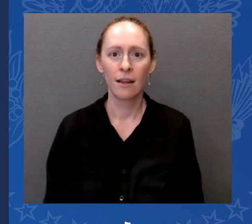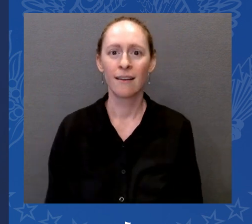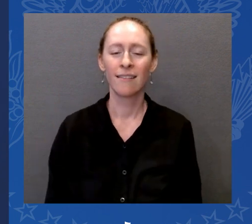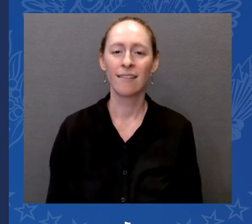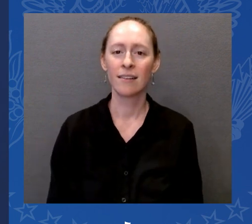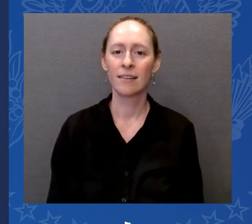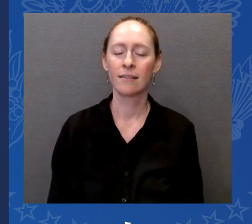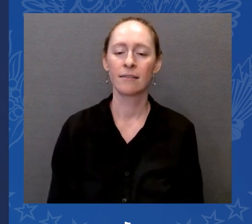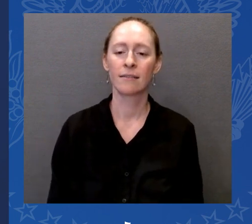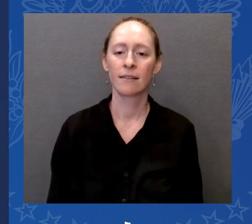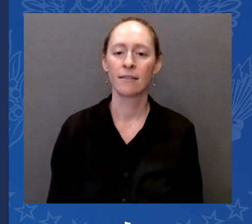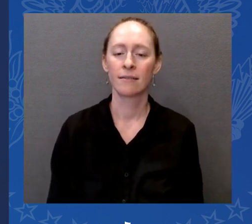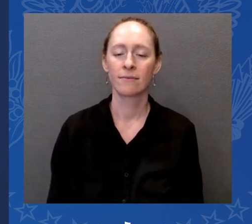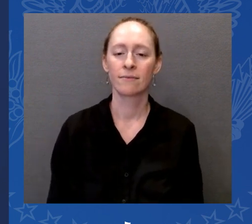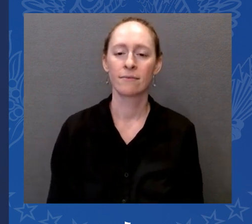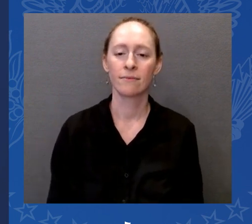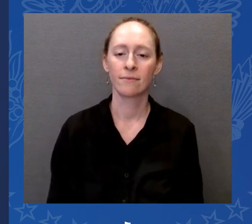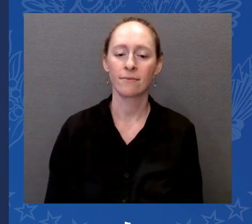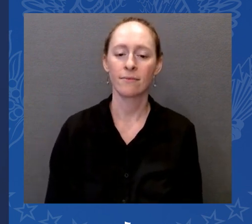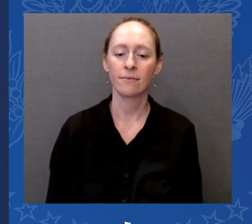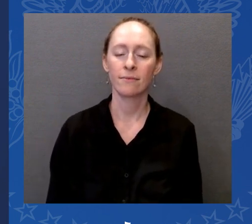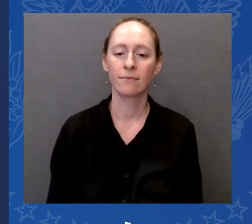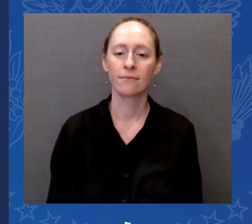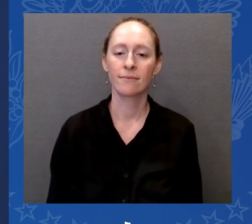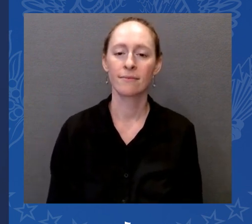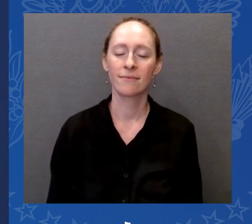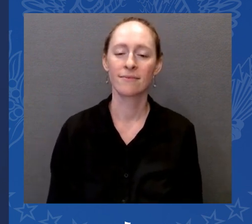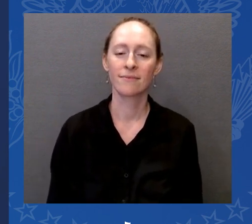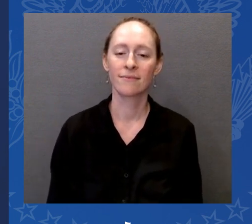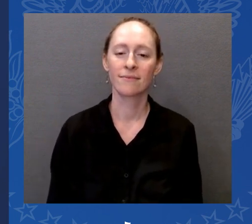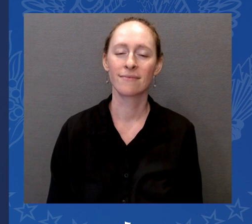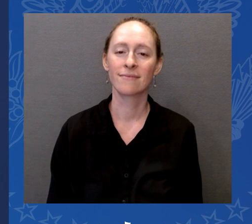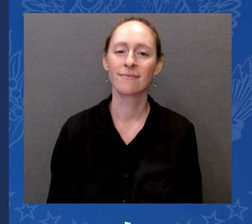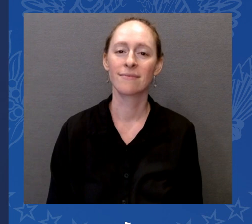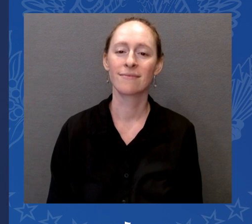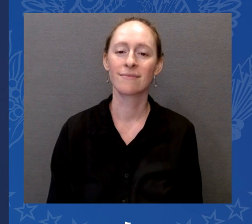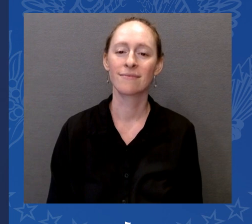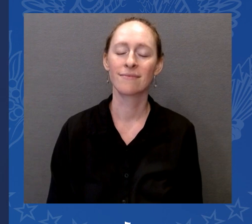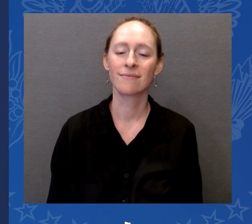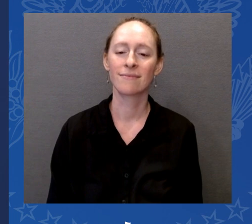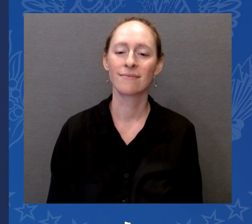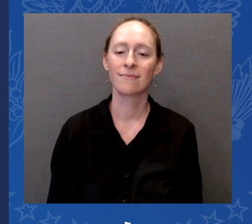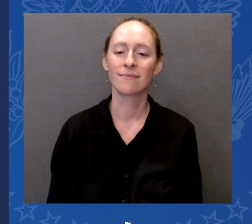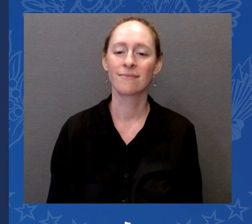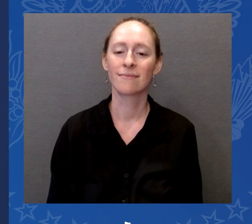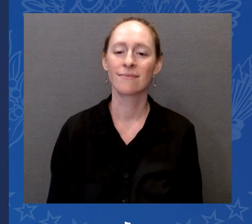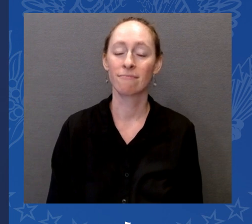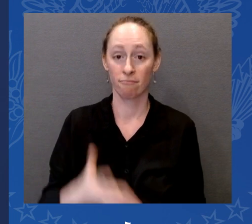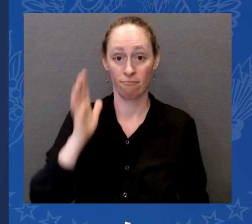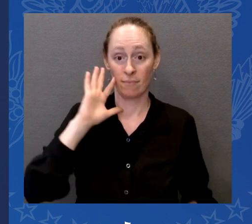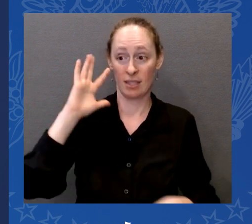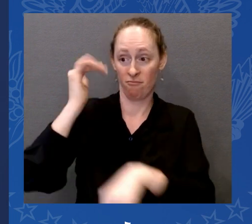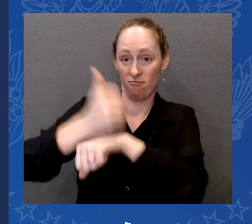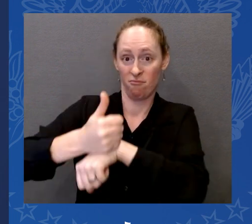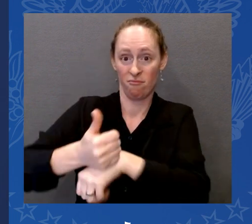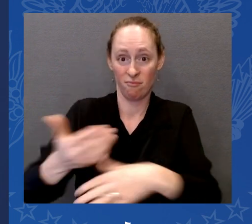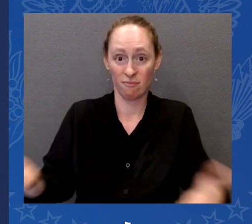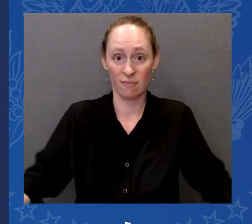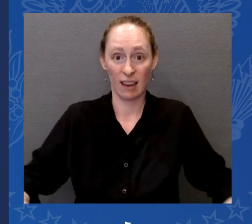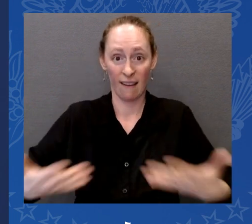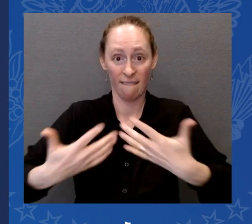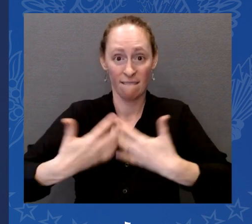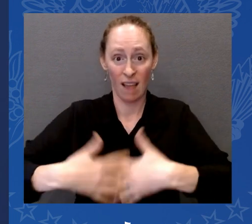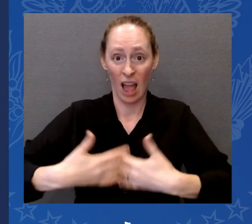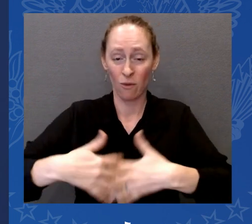They're going to build factories the size of, this is not hyperbole, the size of 40 football fields, big enough to